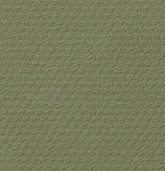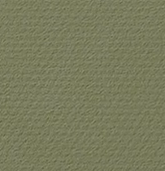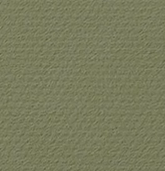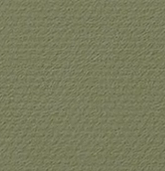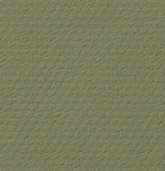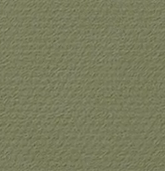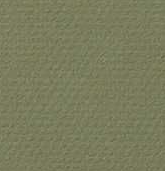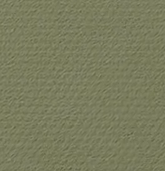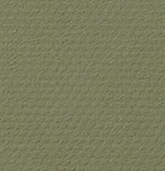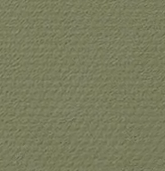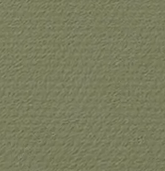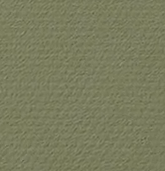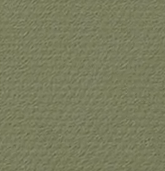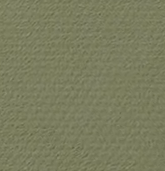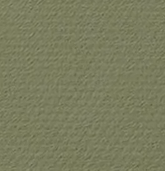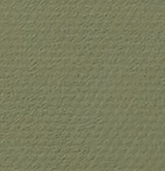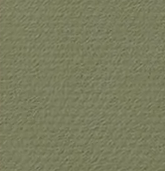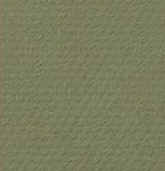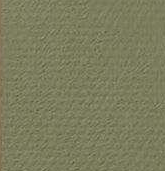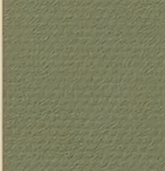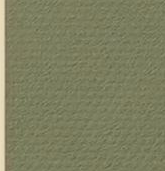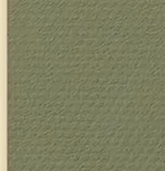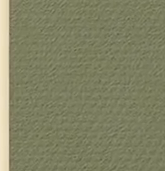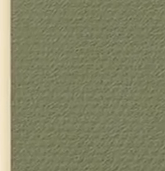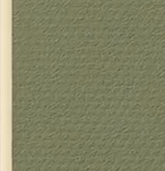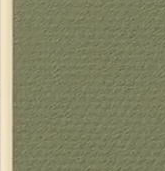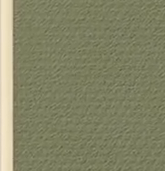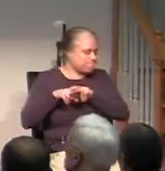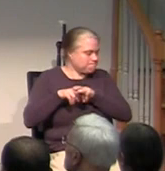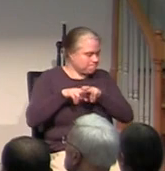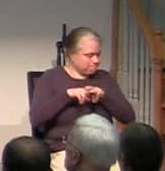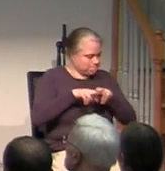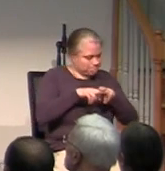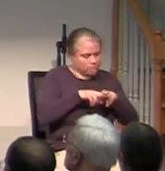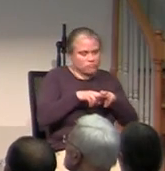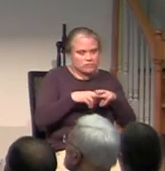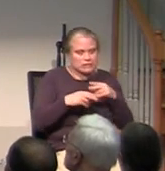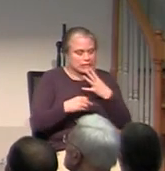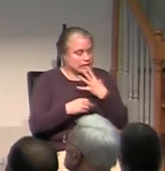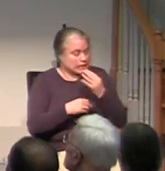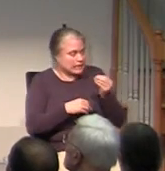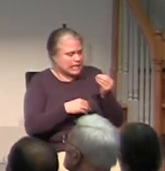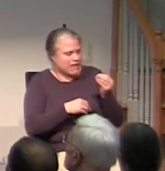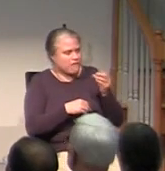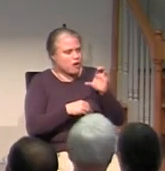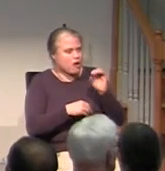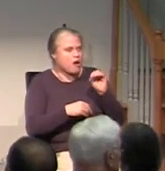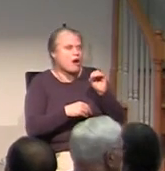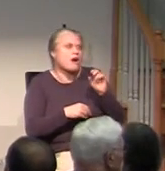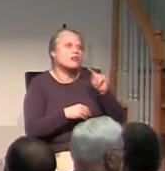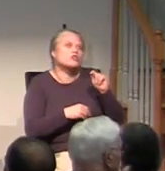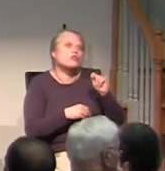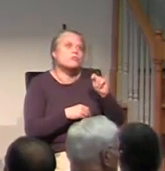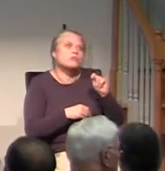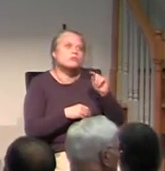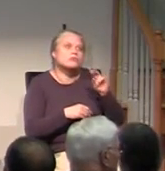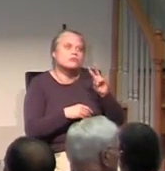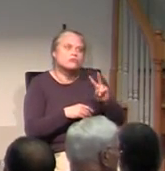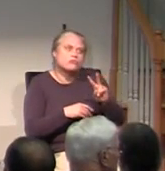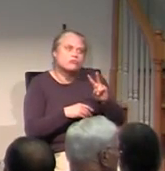Well, she took a train to Minneapolis, leaving on October 2, and arrived in time for the start